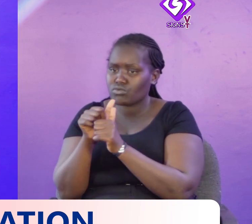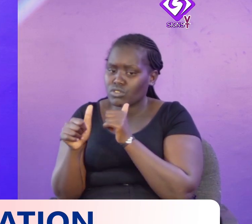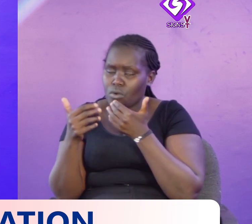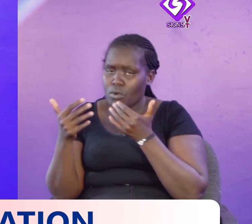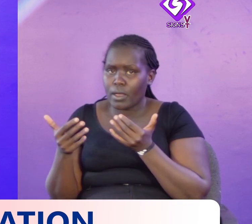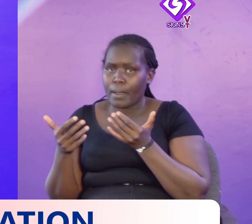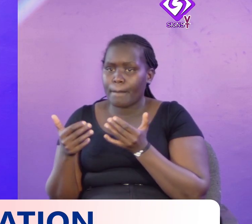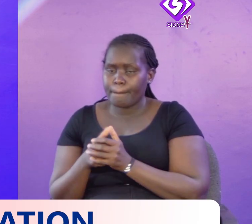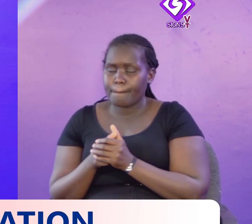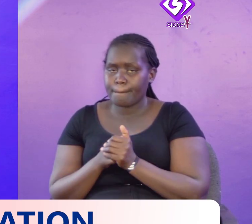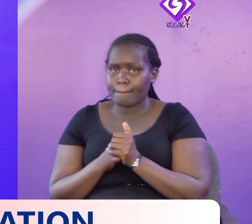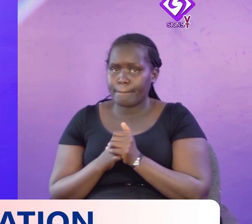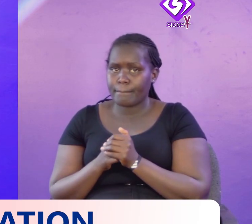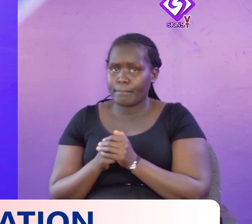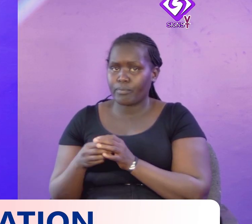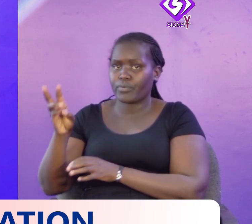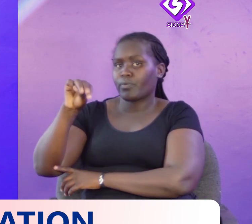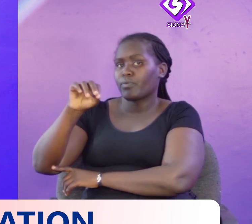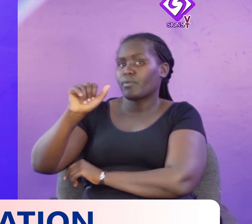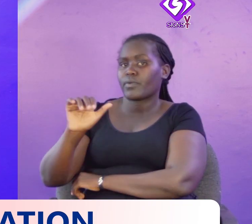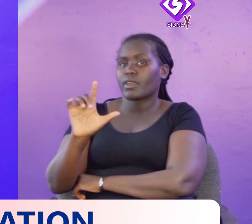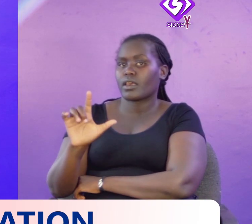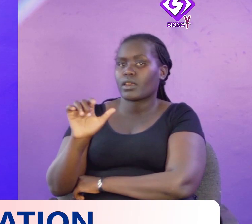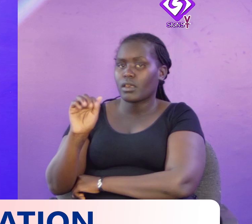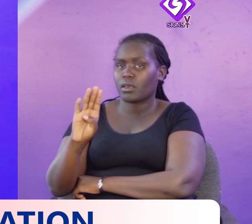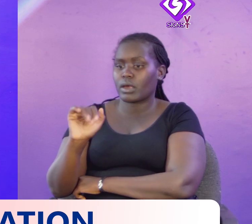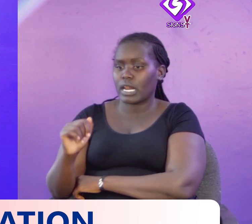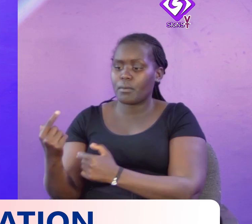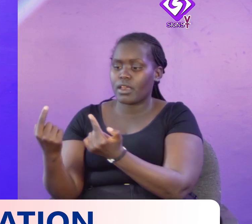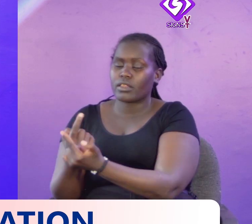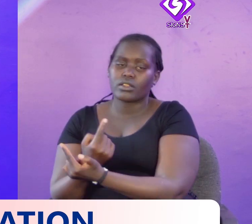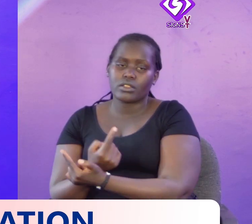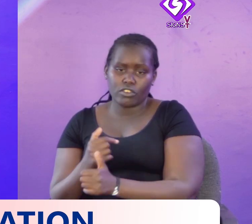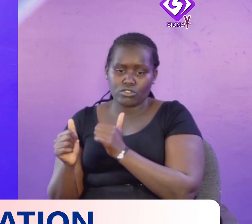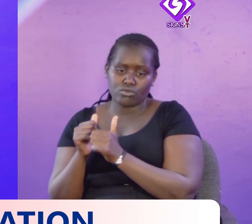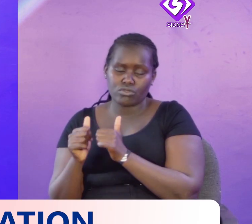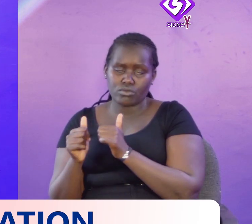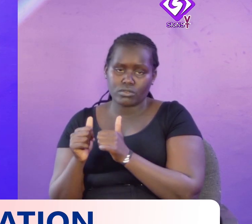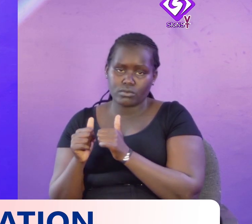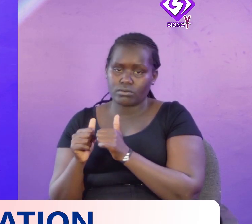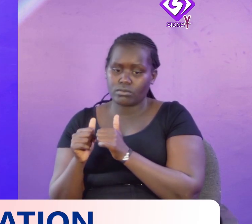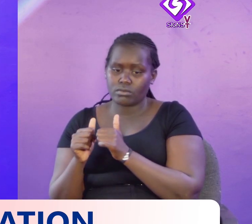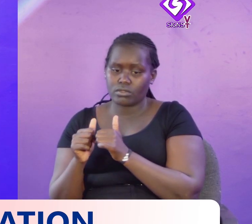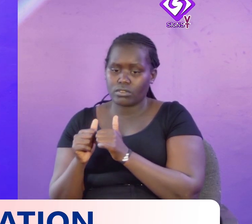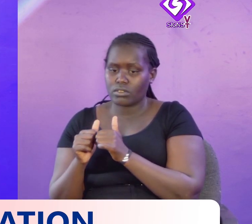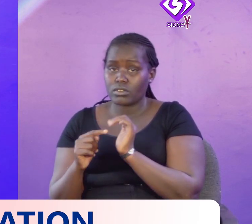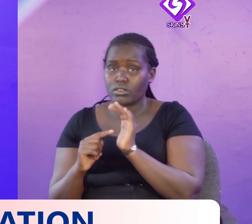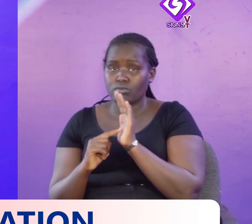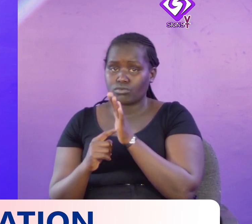Malulu Njendi was, Malava, you know, these different areas that are going into elections. Come on, it's your show.